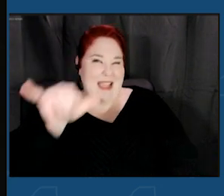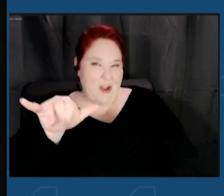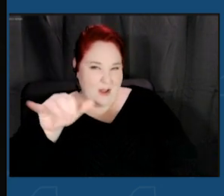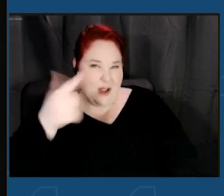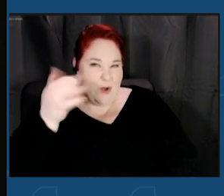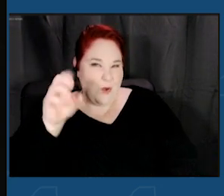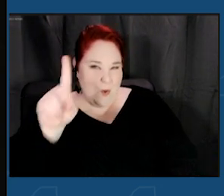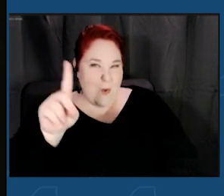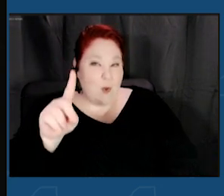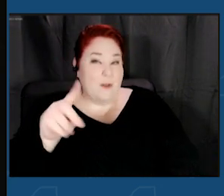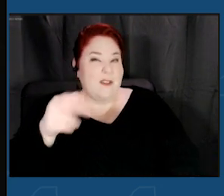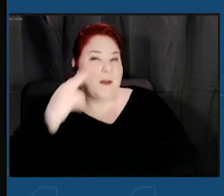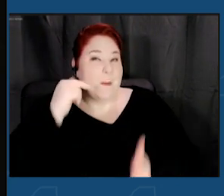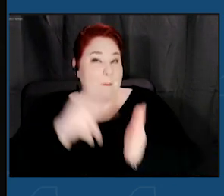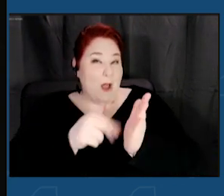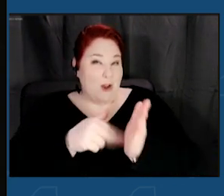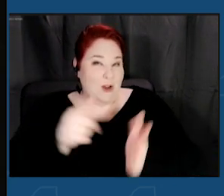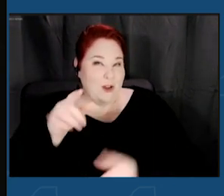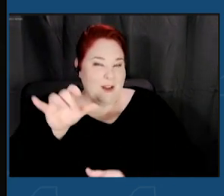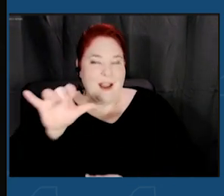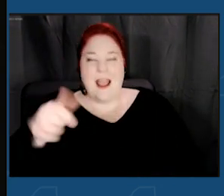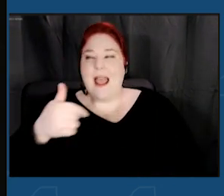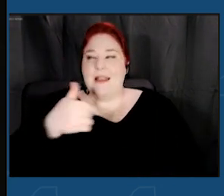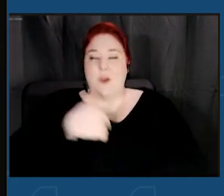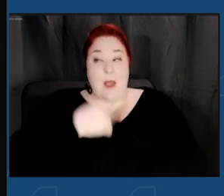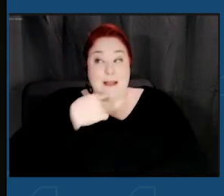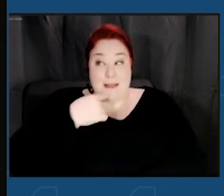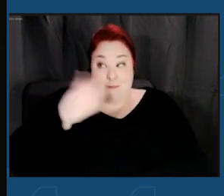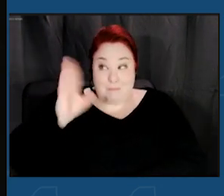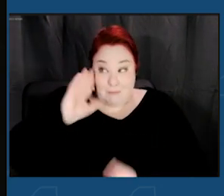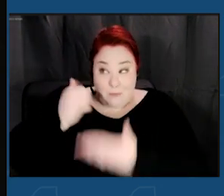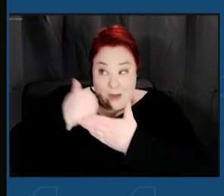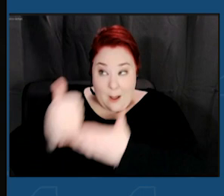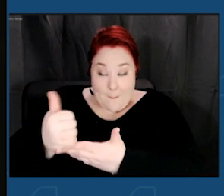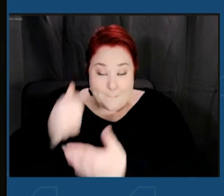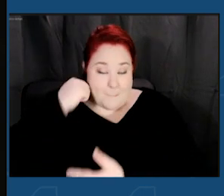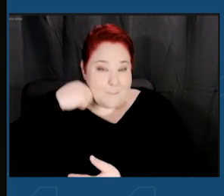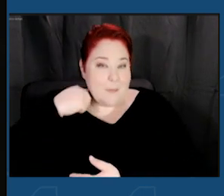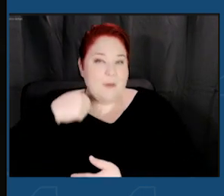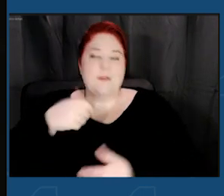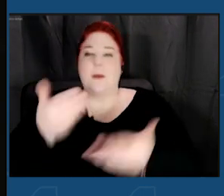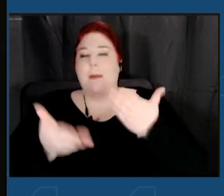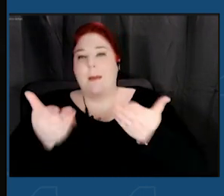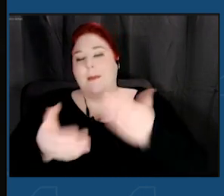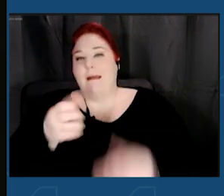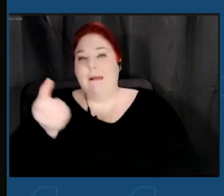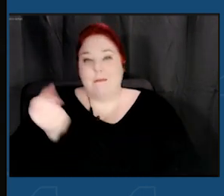And I said I'd help out. Maybe I could milk some cows.